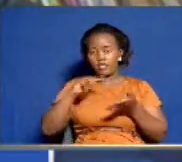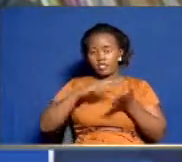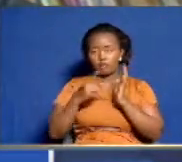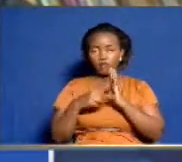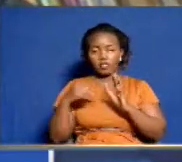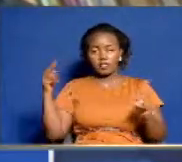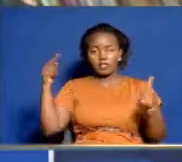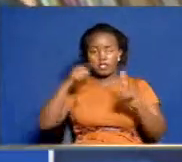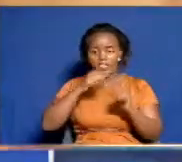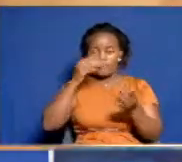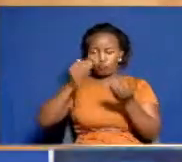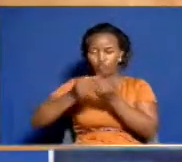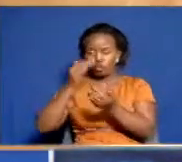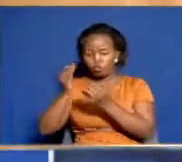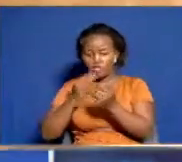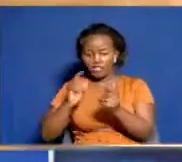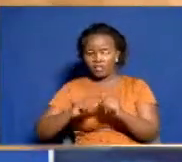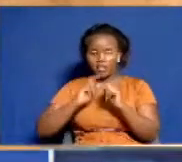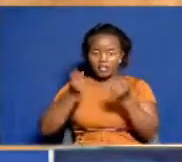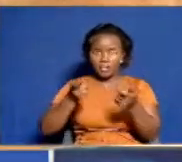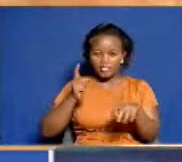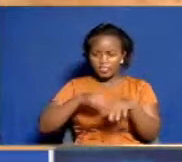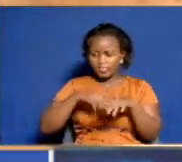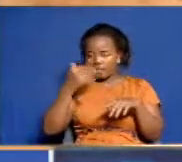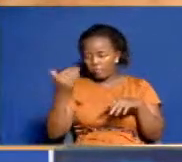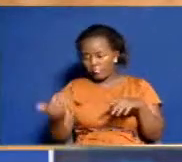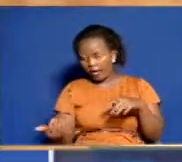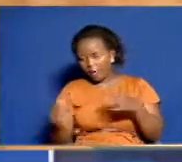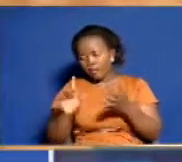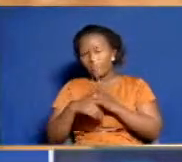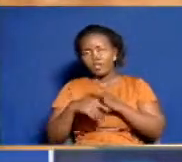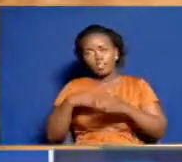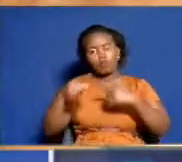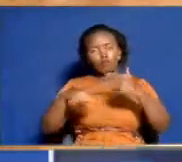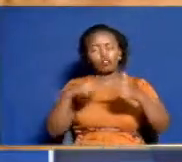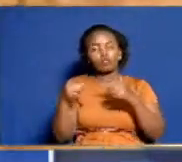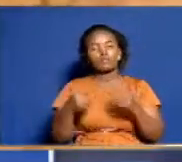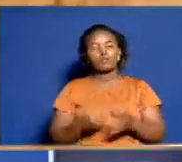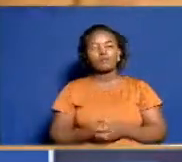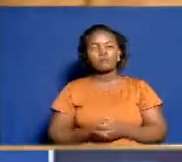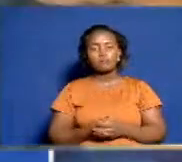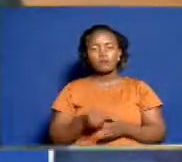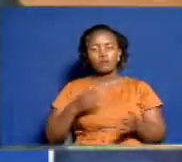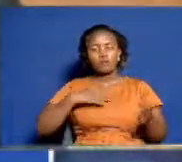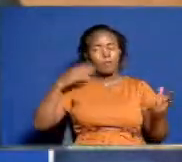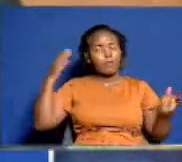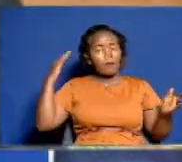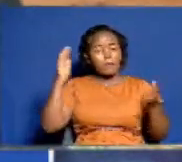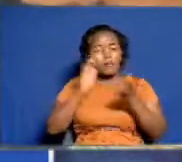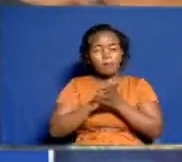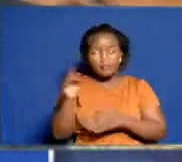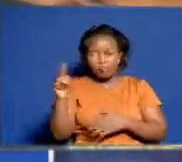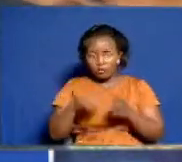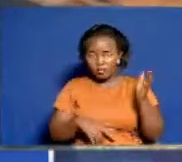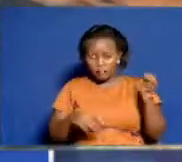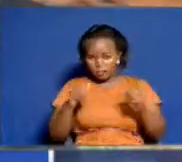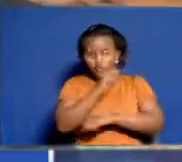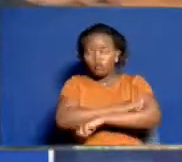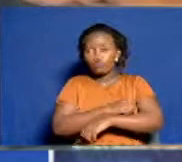nurturing talent from a tender age and promoting the sport from grassroots levels. So I believe even for the schools that are ready to be